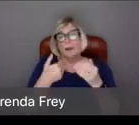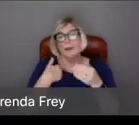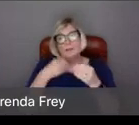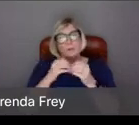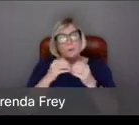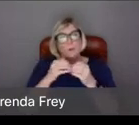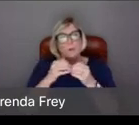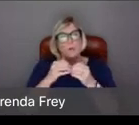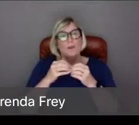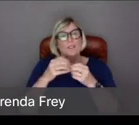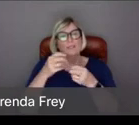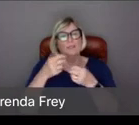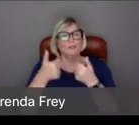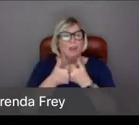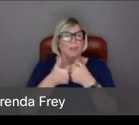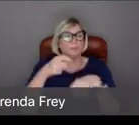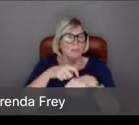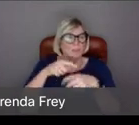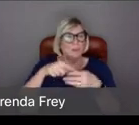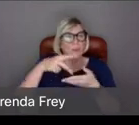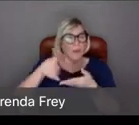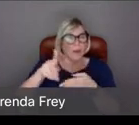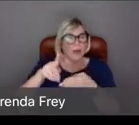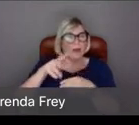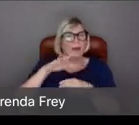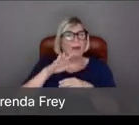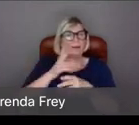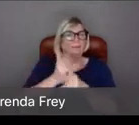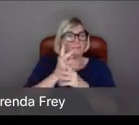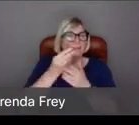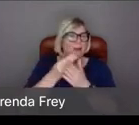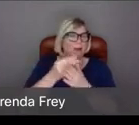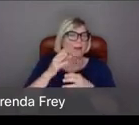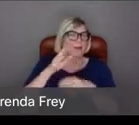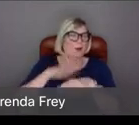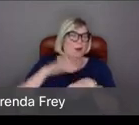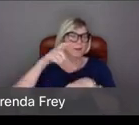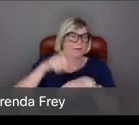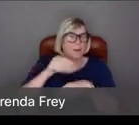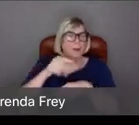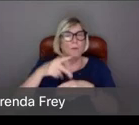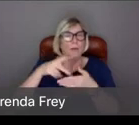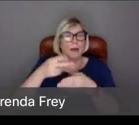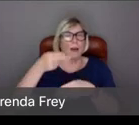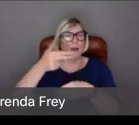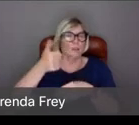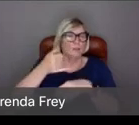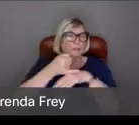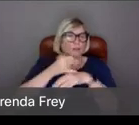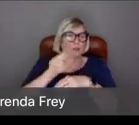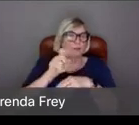time paying the loan on time, and you will end up paying a higher interest rate than those with better